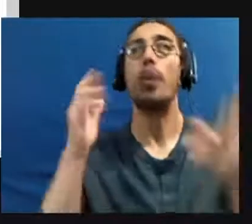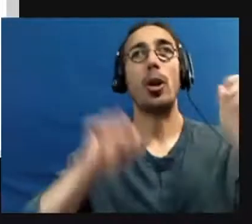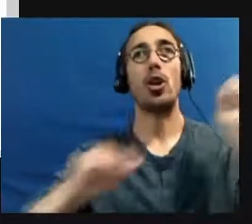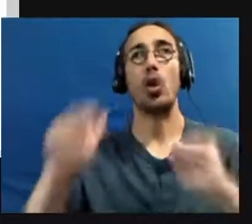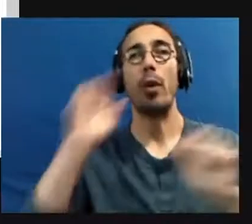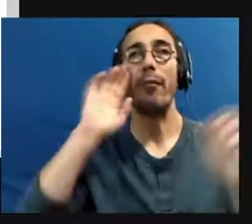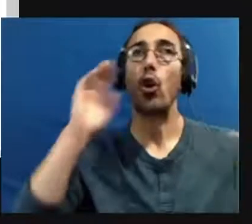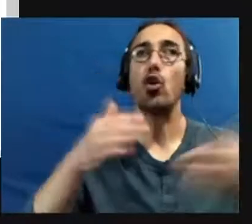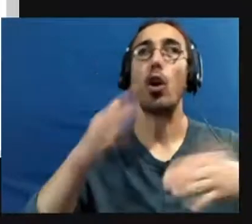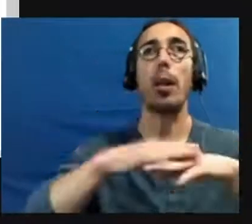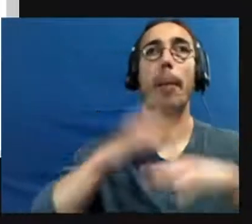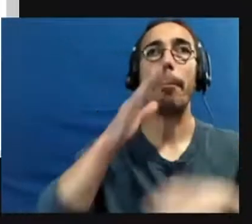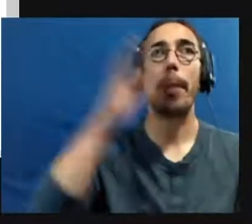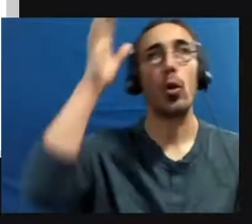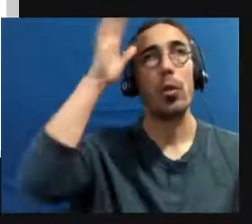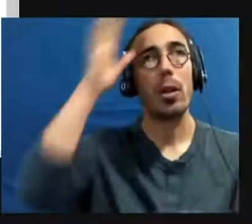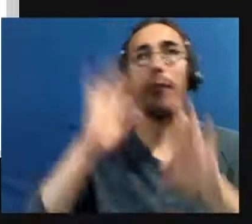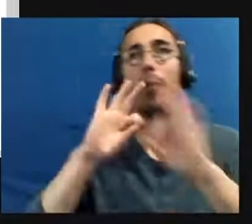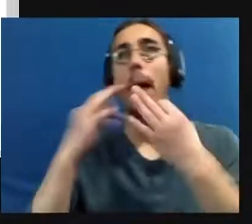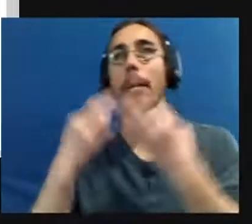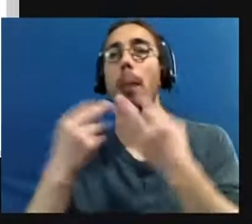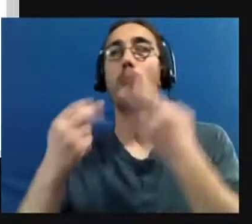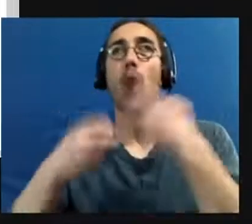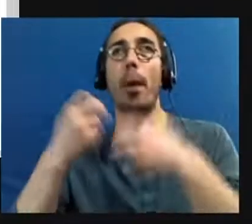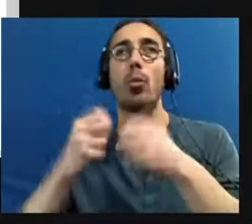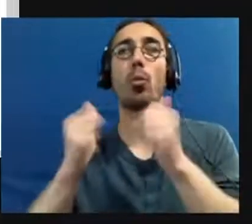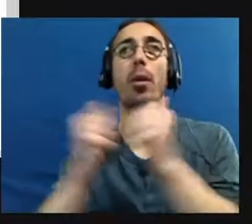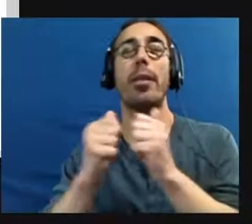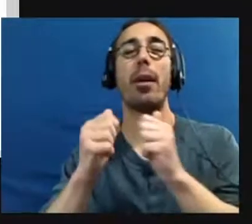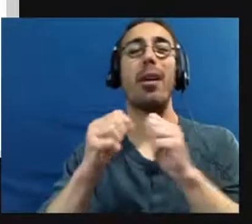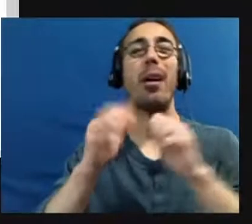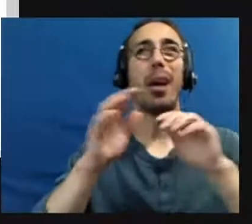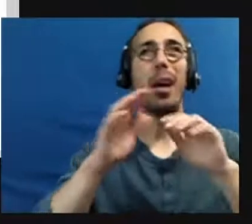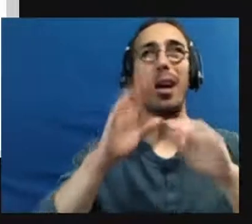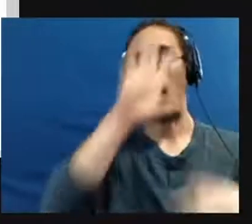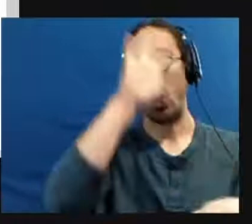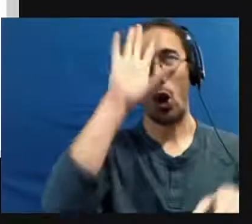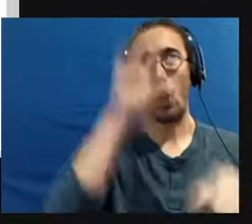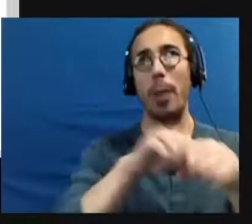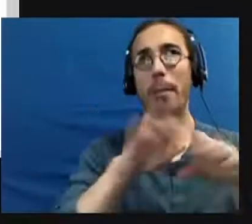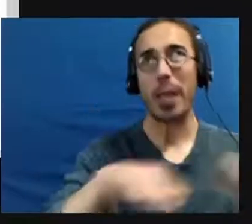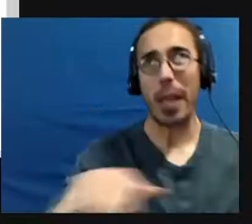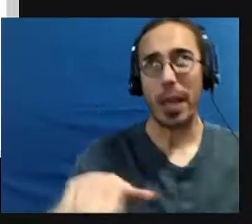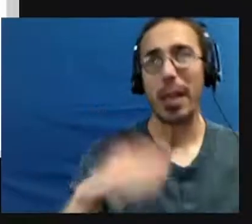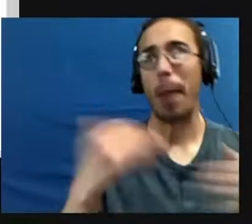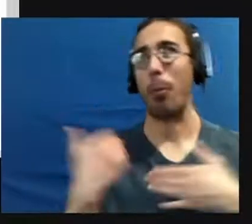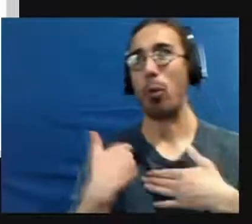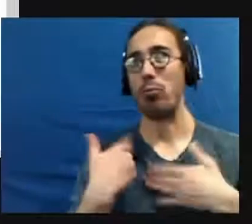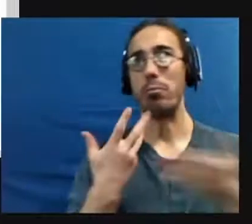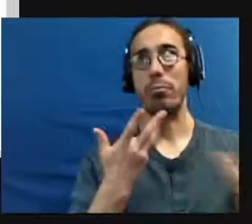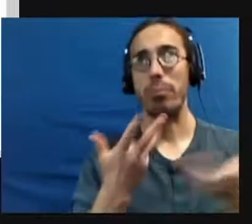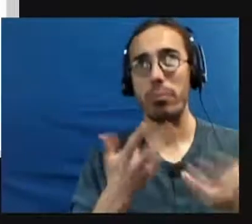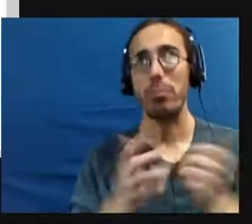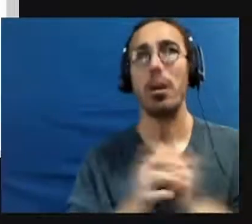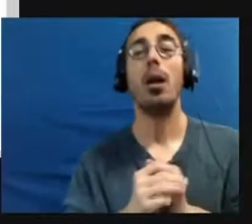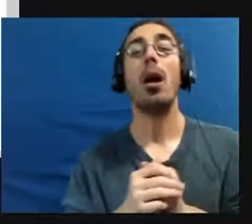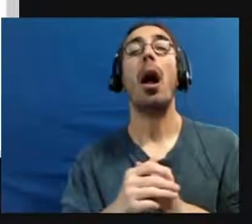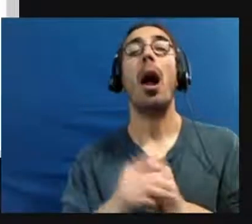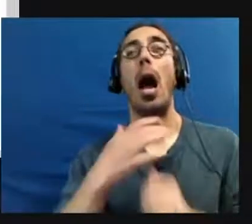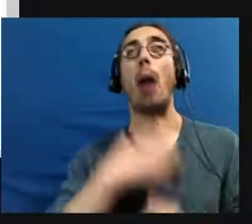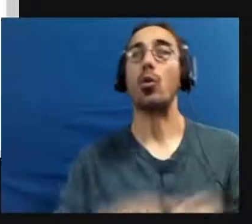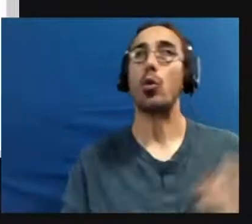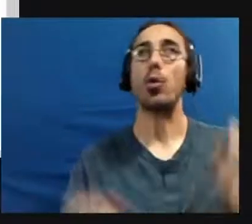parents and families' issues with having an autistic kid and that being a burden. I wish there were more depictions of women and non-white